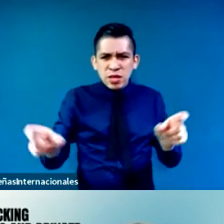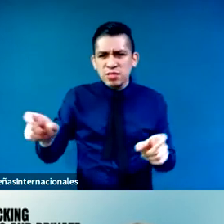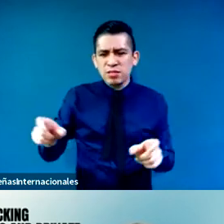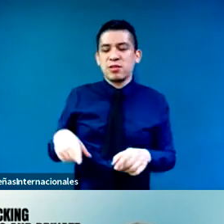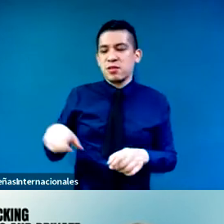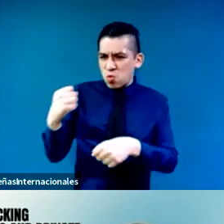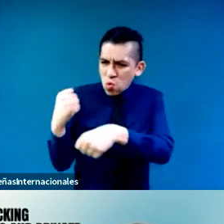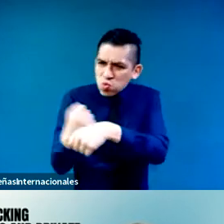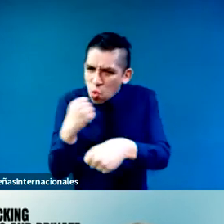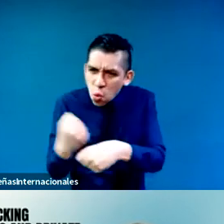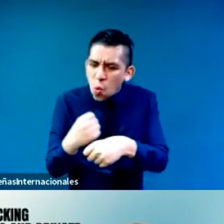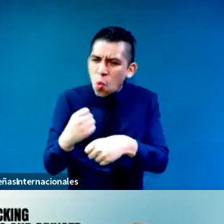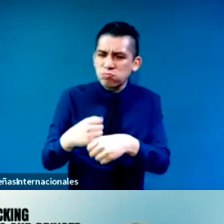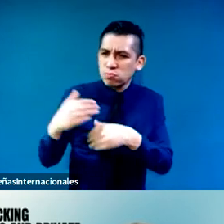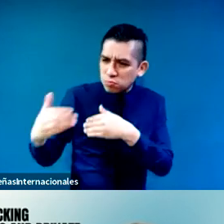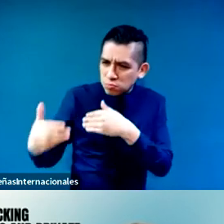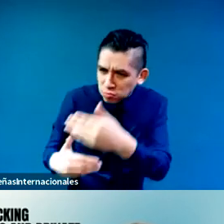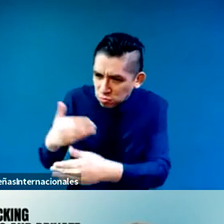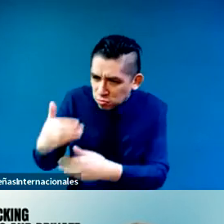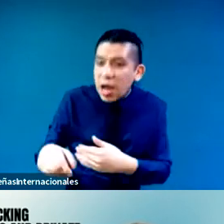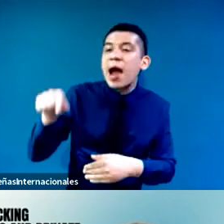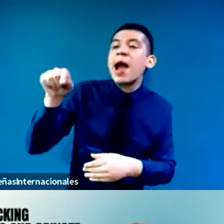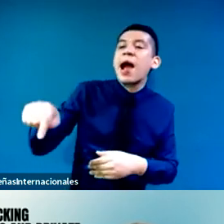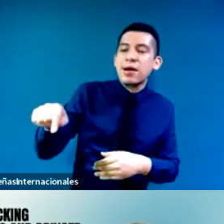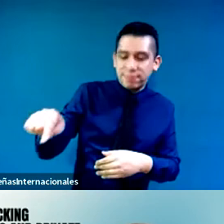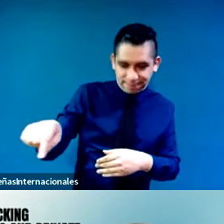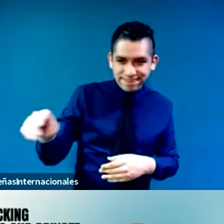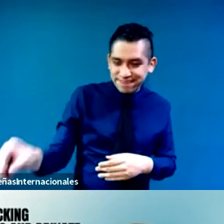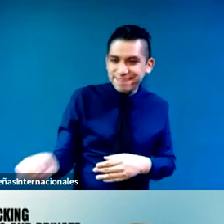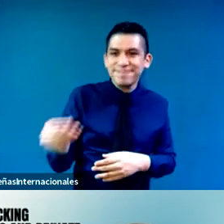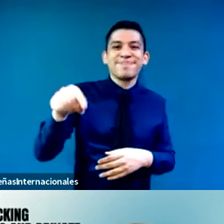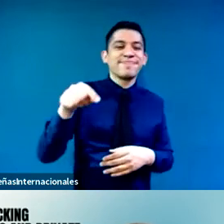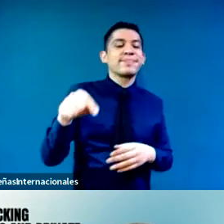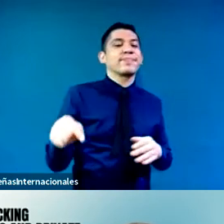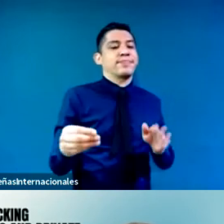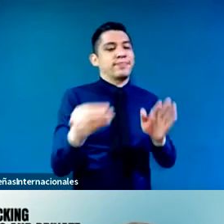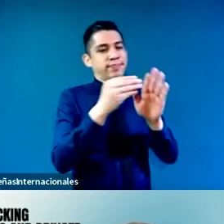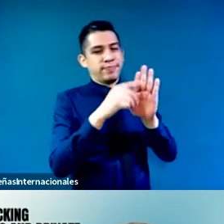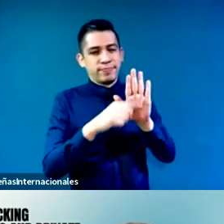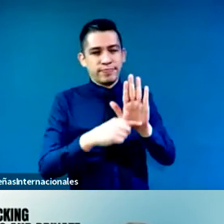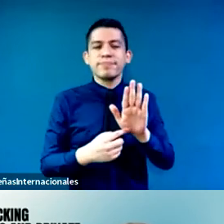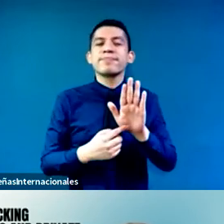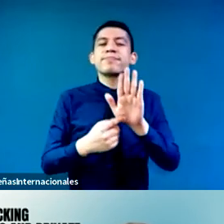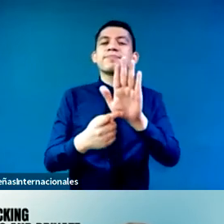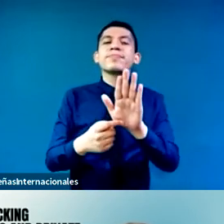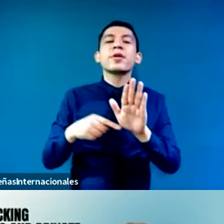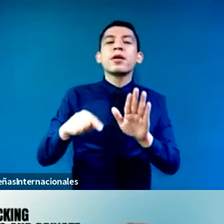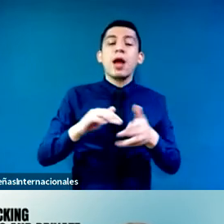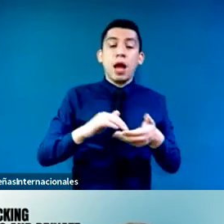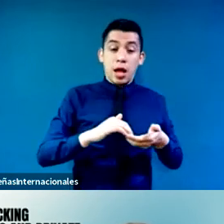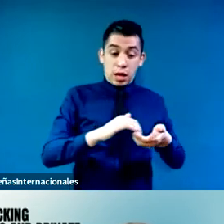women organized in collective associations can champion economic justice and rights and the importance